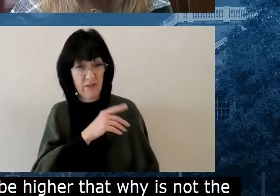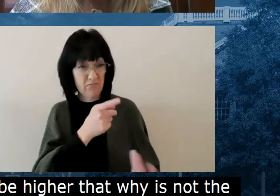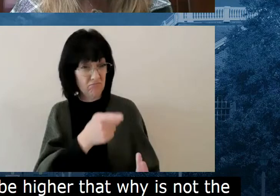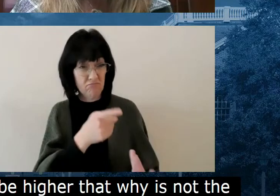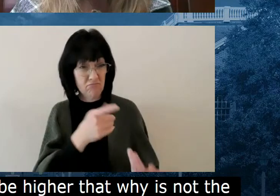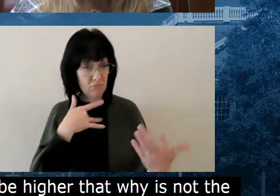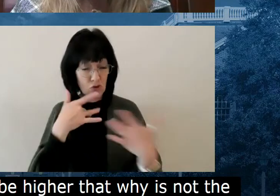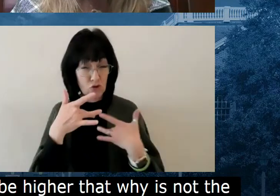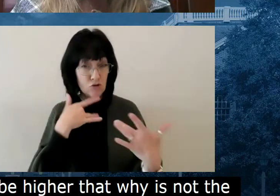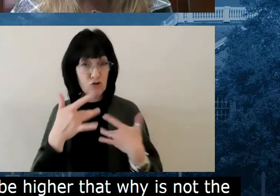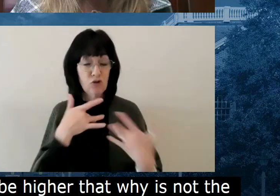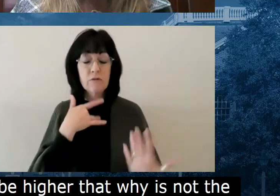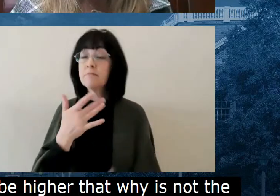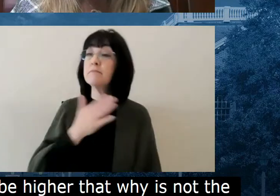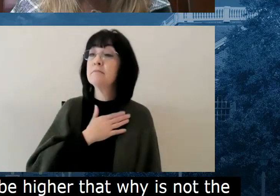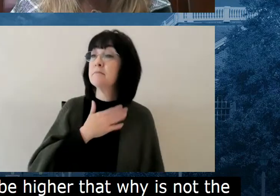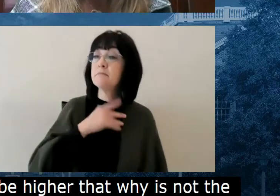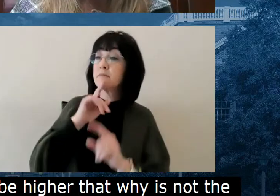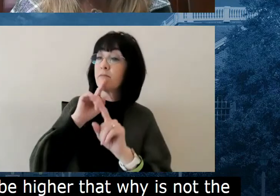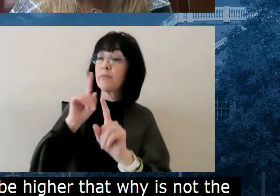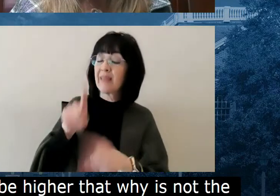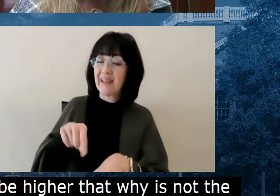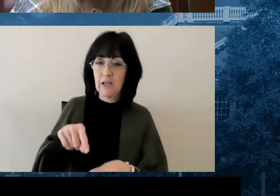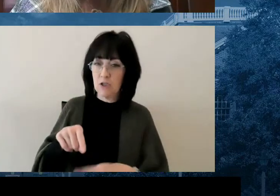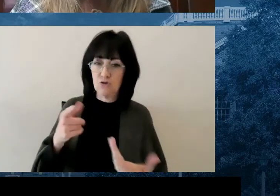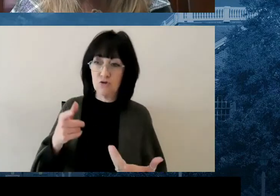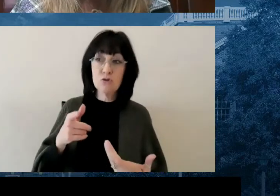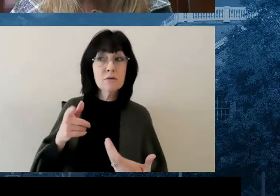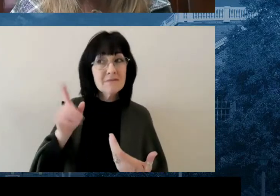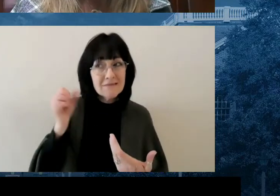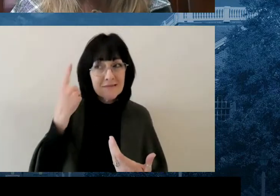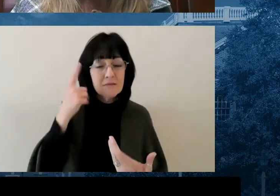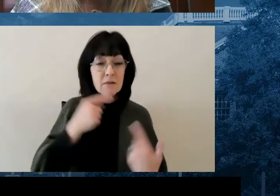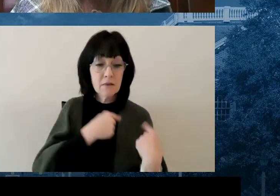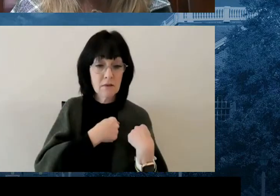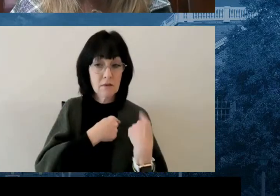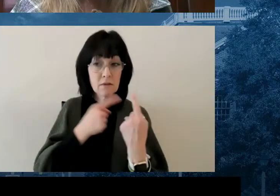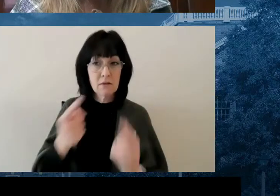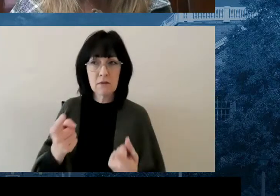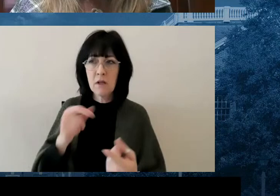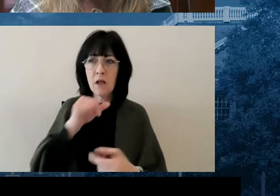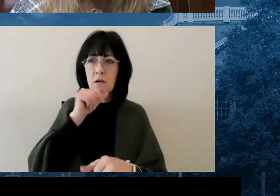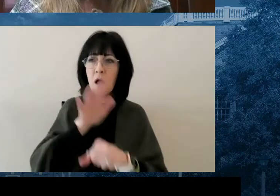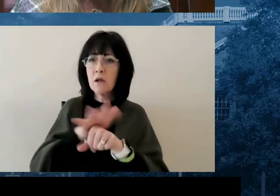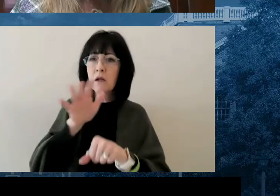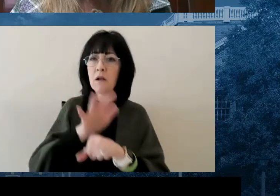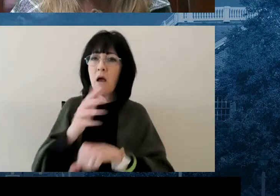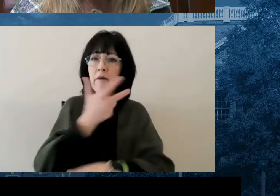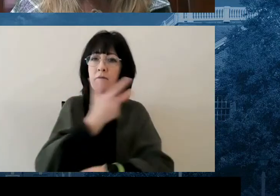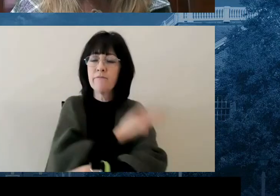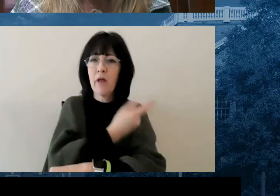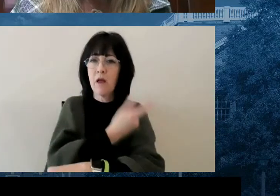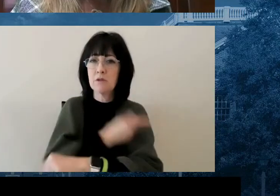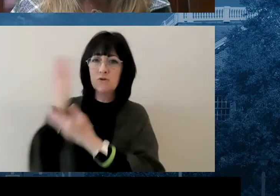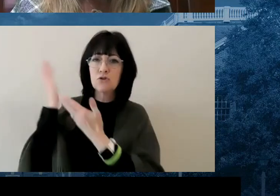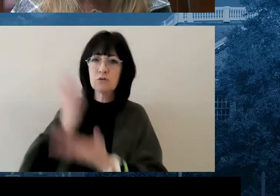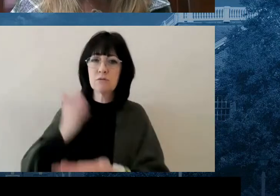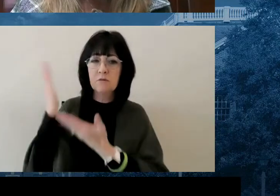as an answer to an earlier question indicated, taken down all our allocation.